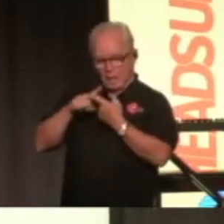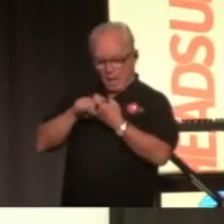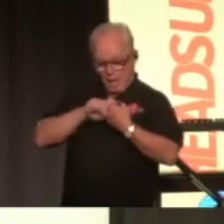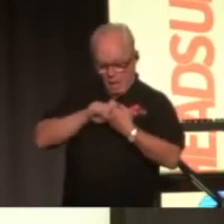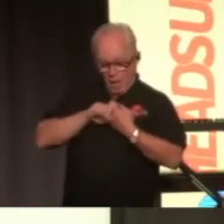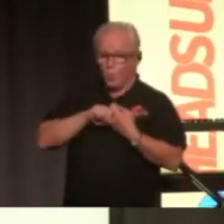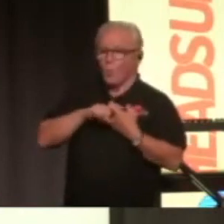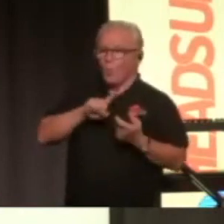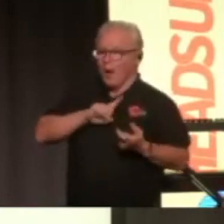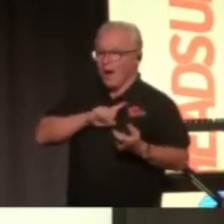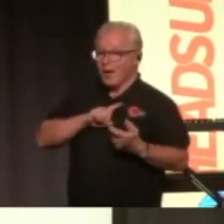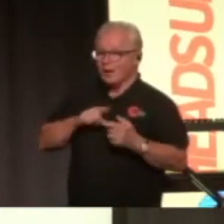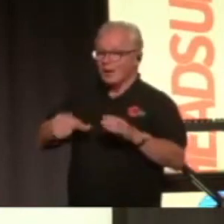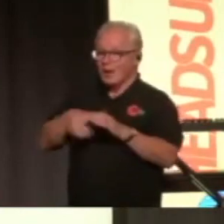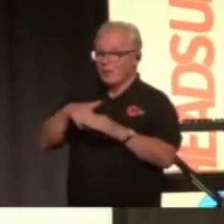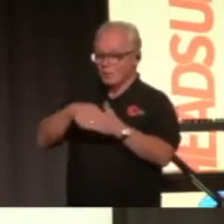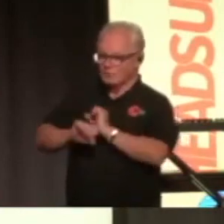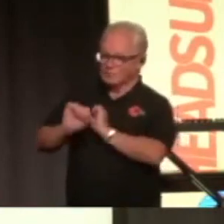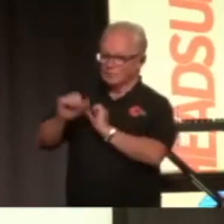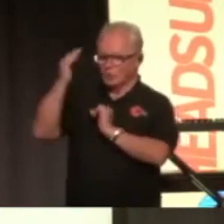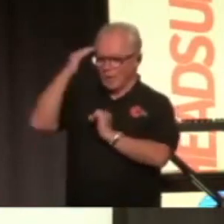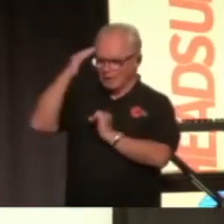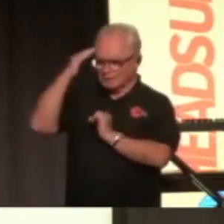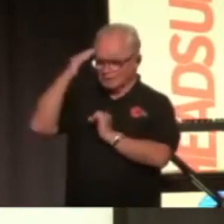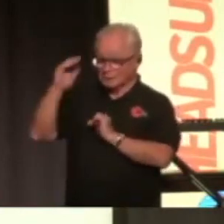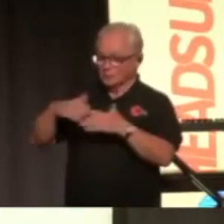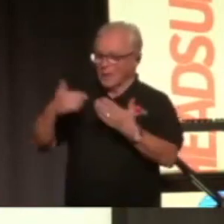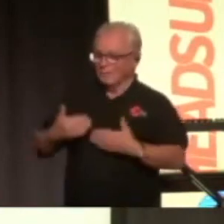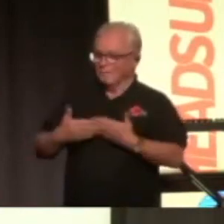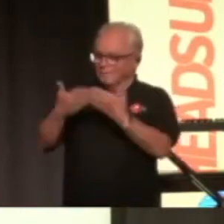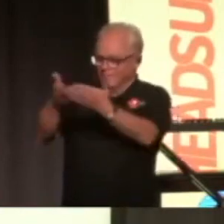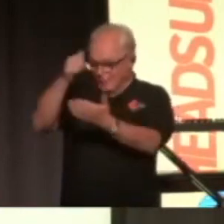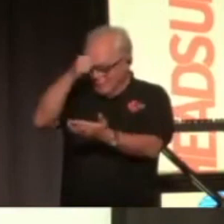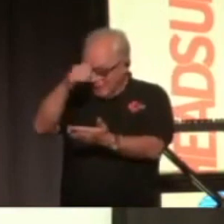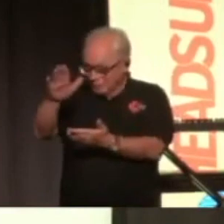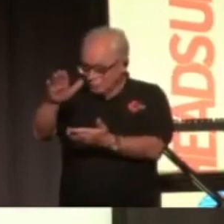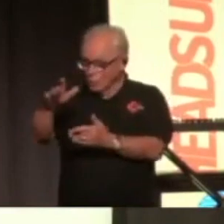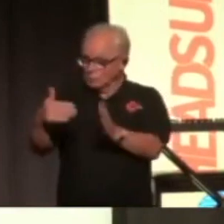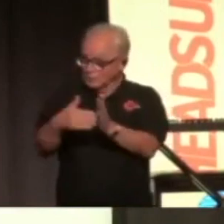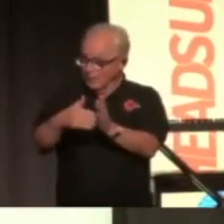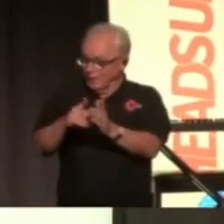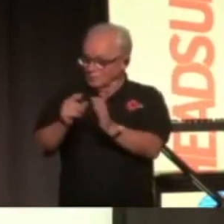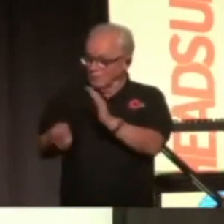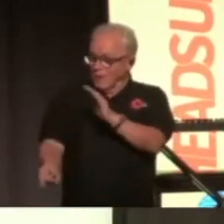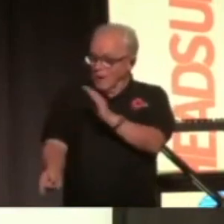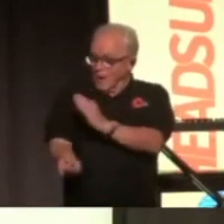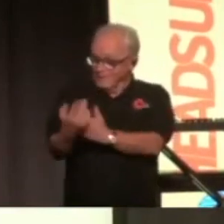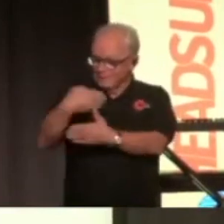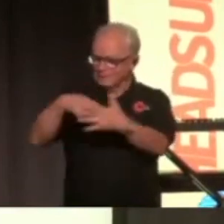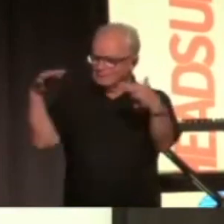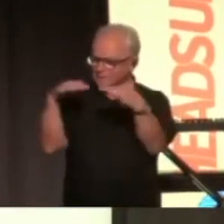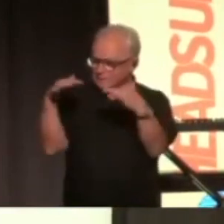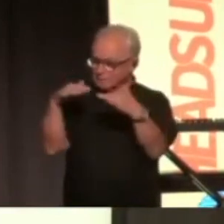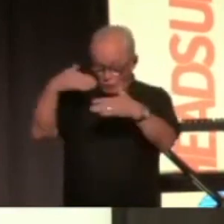And it's because it's a head thing. And I'm giving you the heads up today of the fight. You're